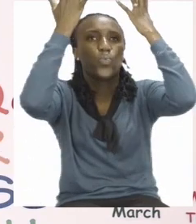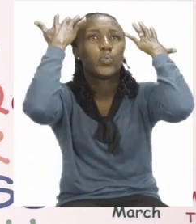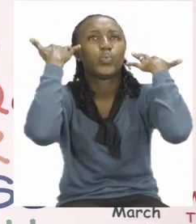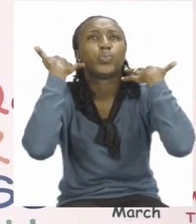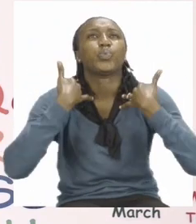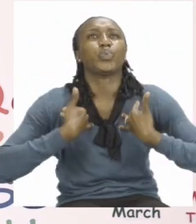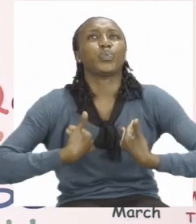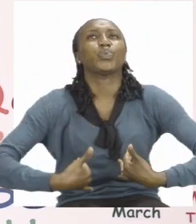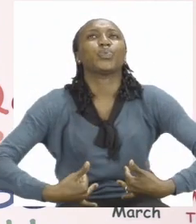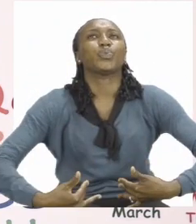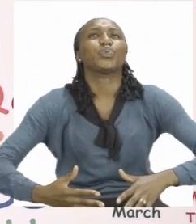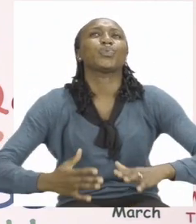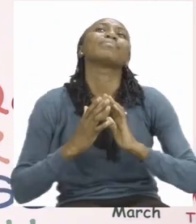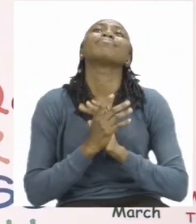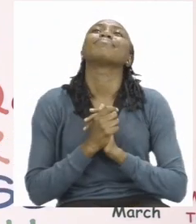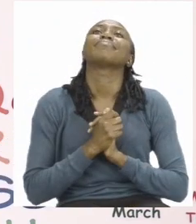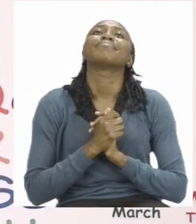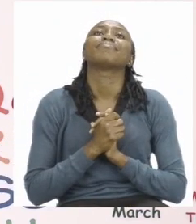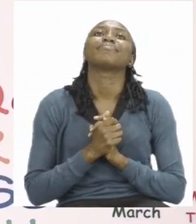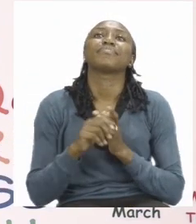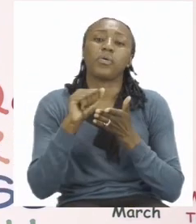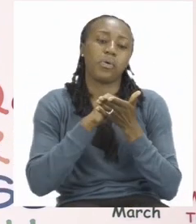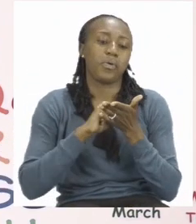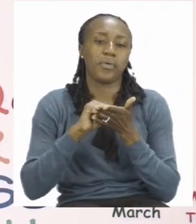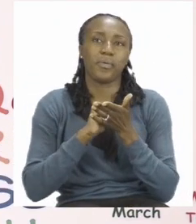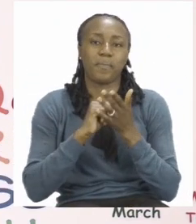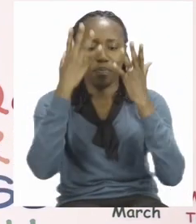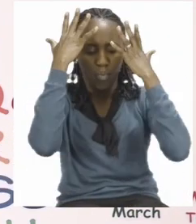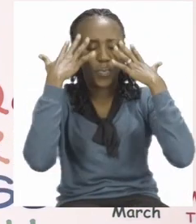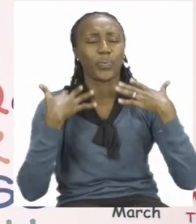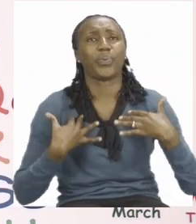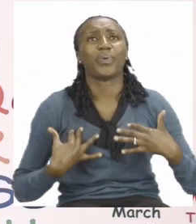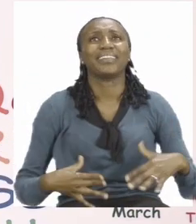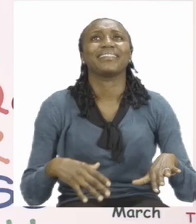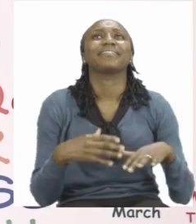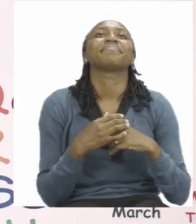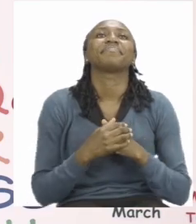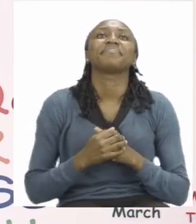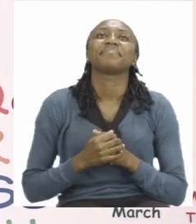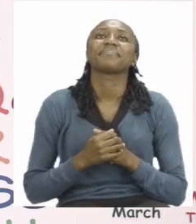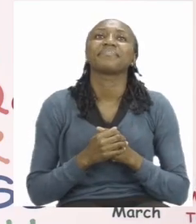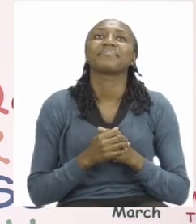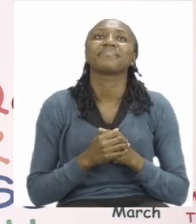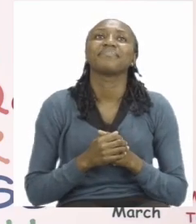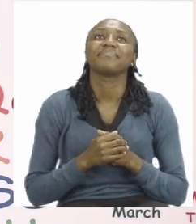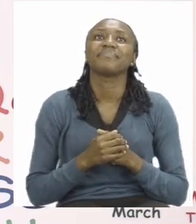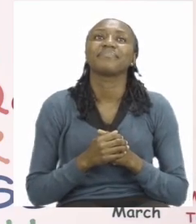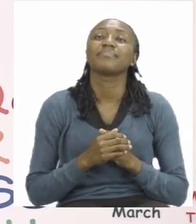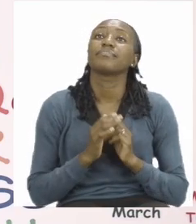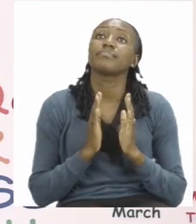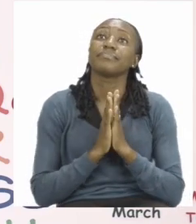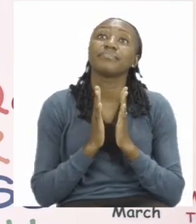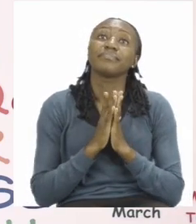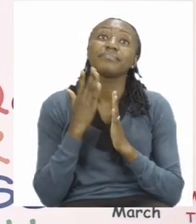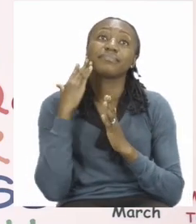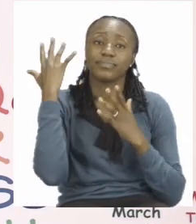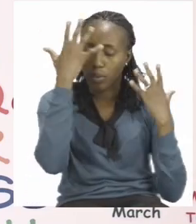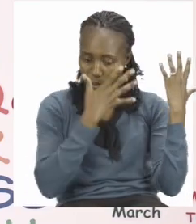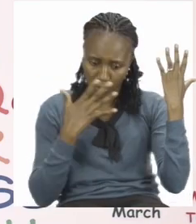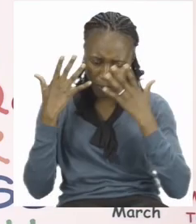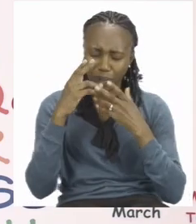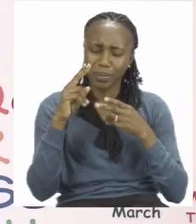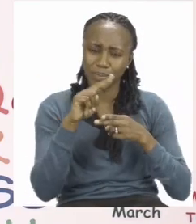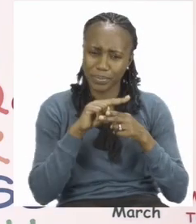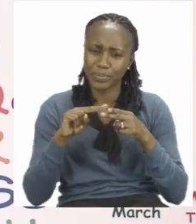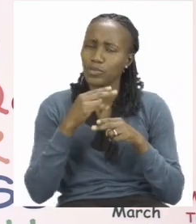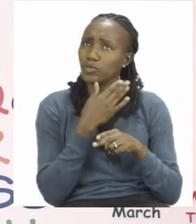the soap that we have just put on our bodies. So, make sure that when you bath, you use enough